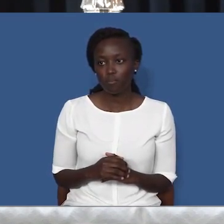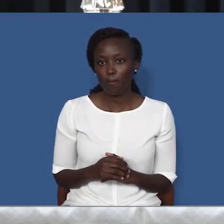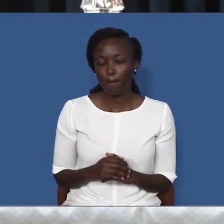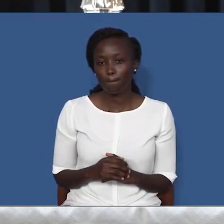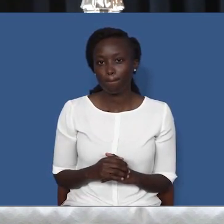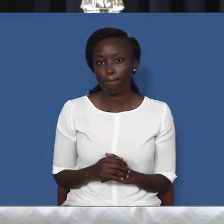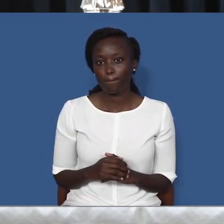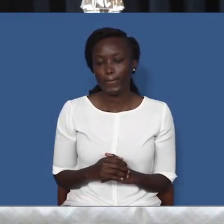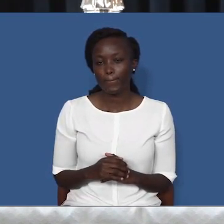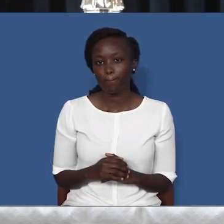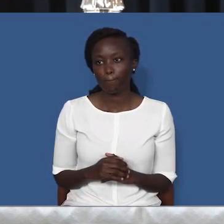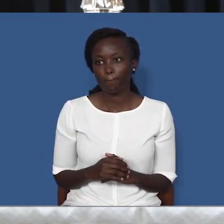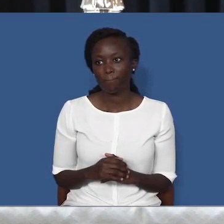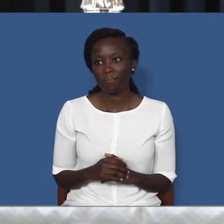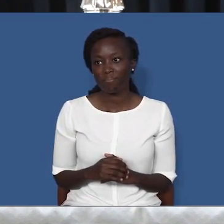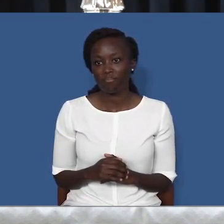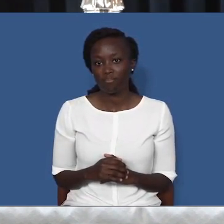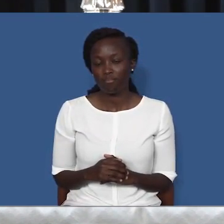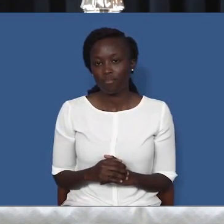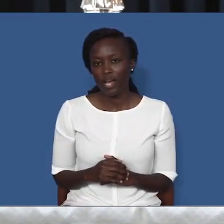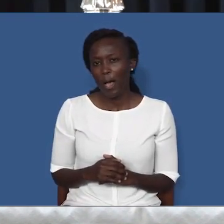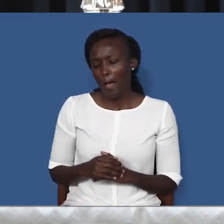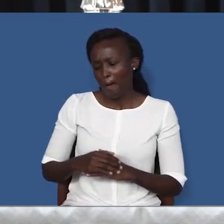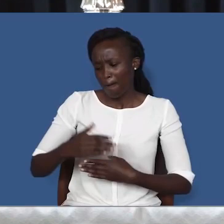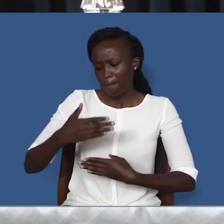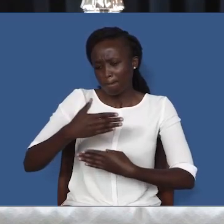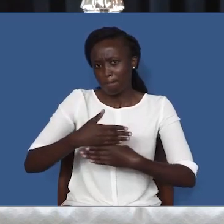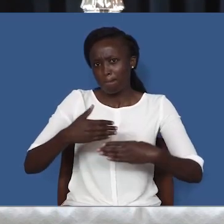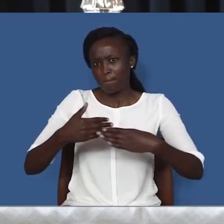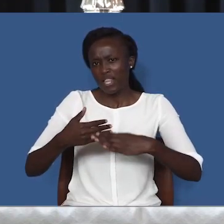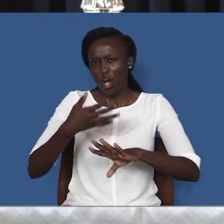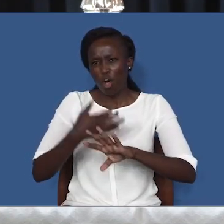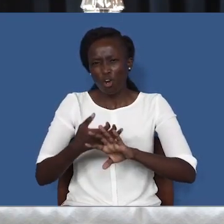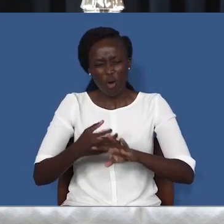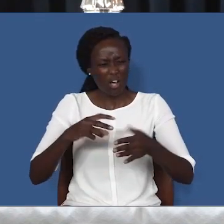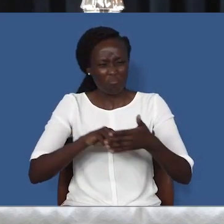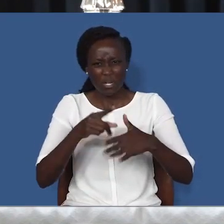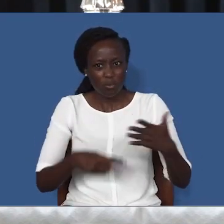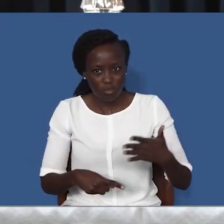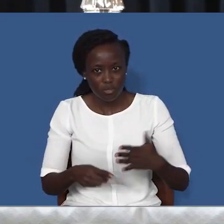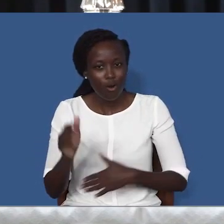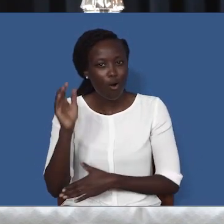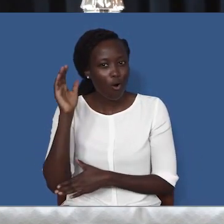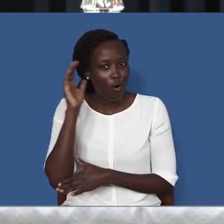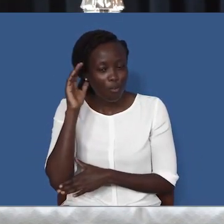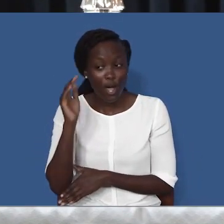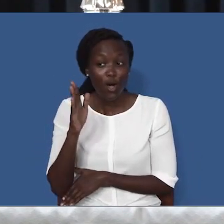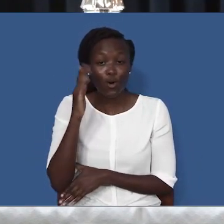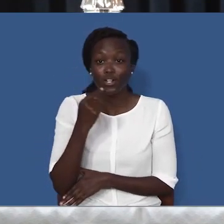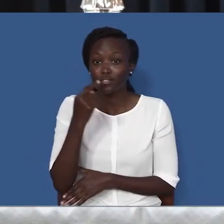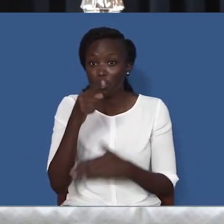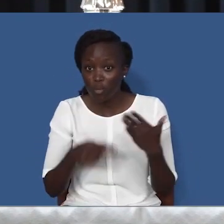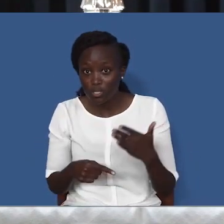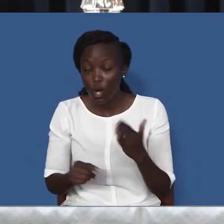Now, to build on a rock simply means to obey what God is saying, to obey the word